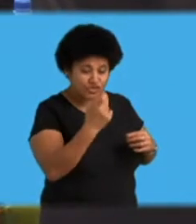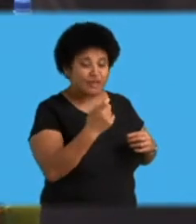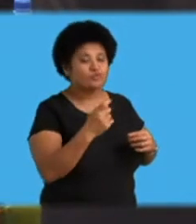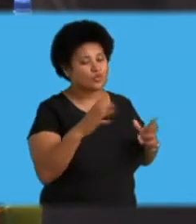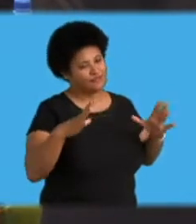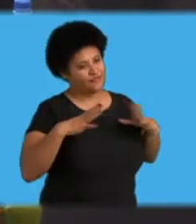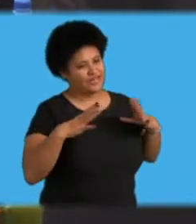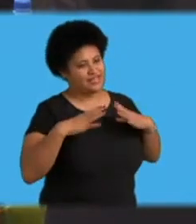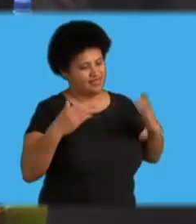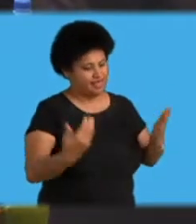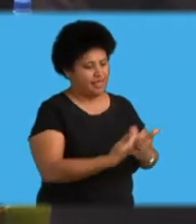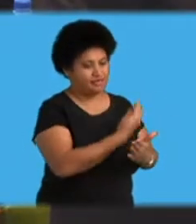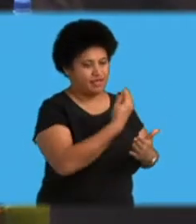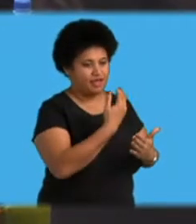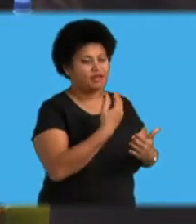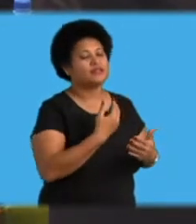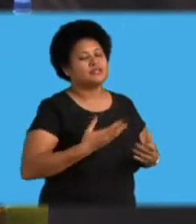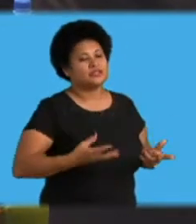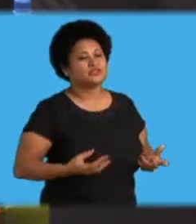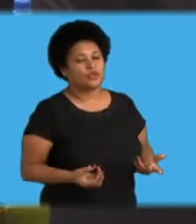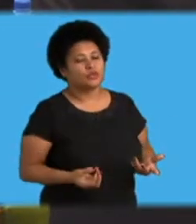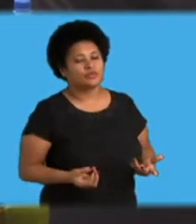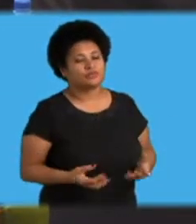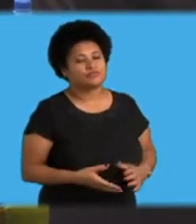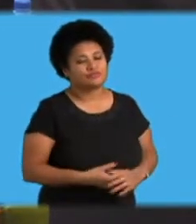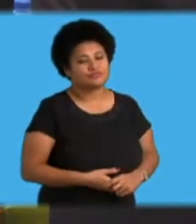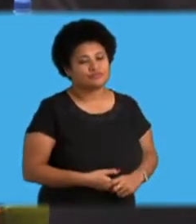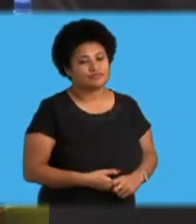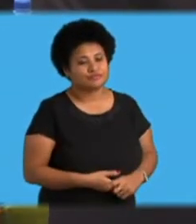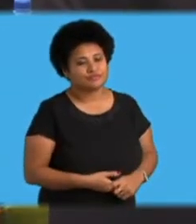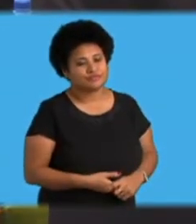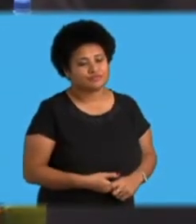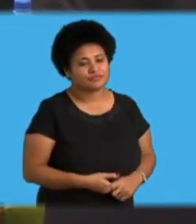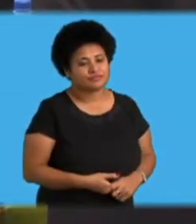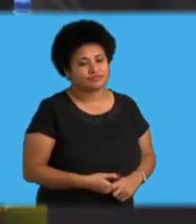Speaker. So, Madam Speaker,